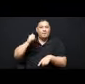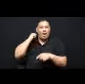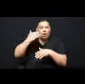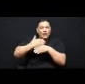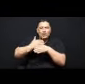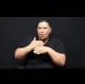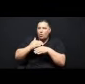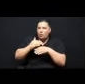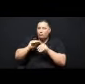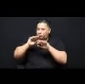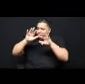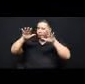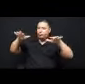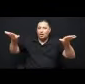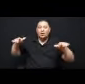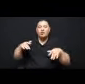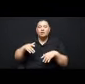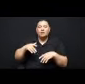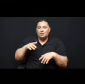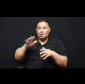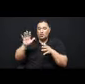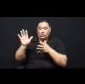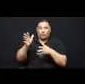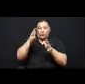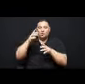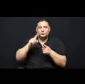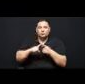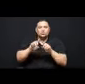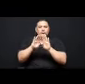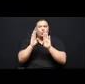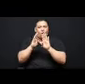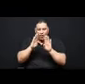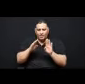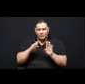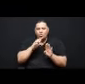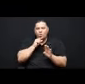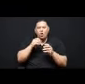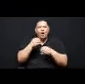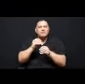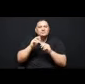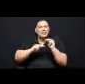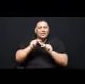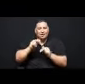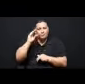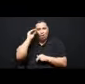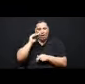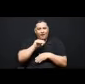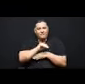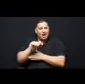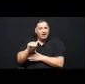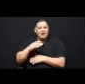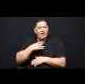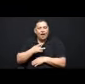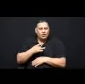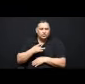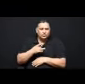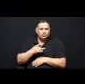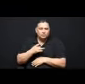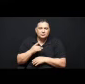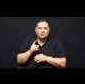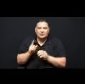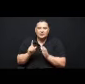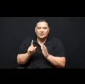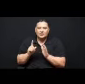doorway of an old office building where a boy each night liked to lean on his one thin line of